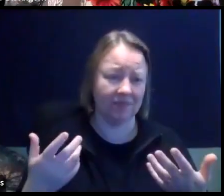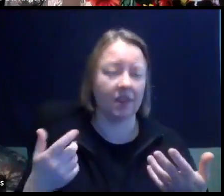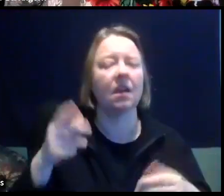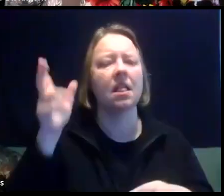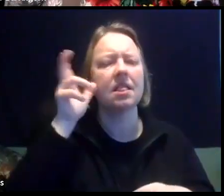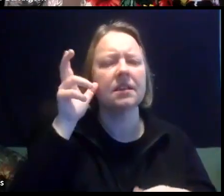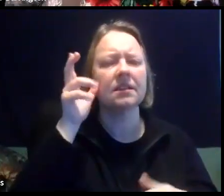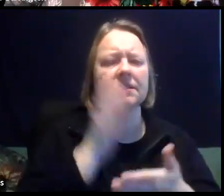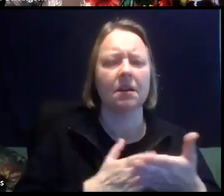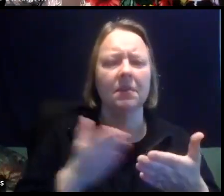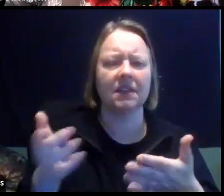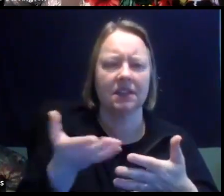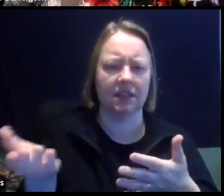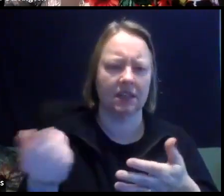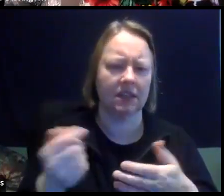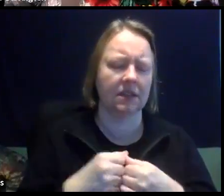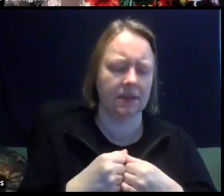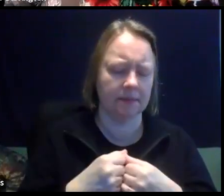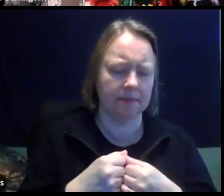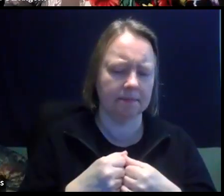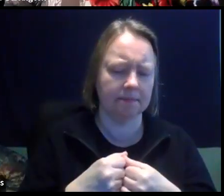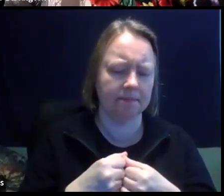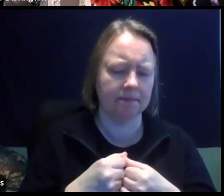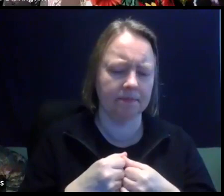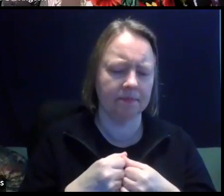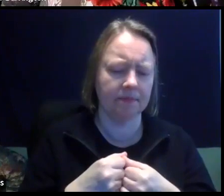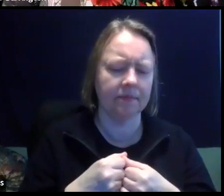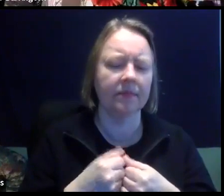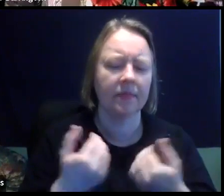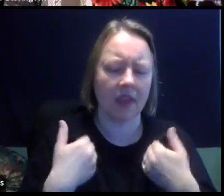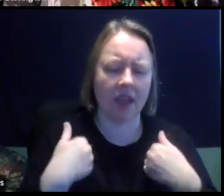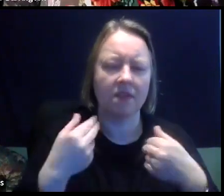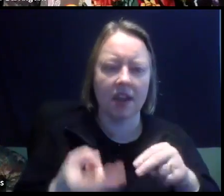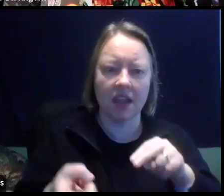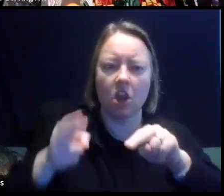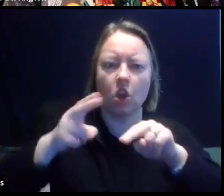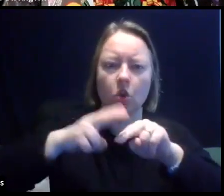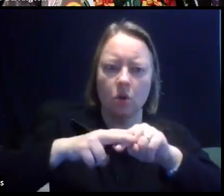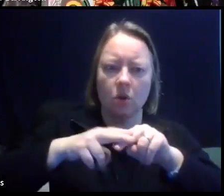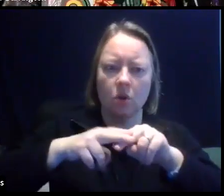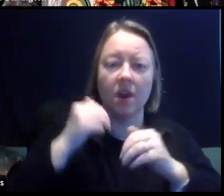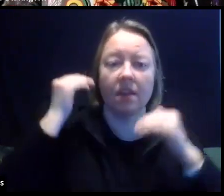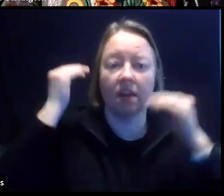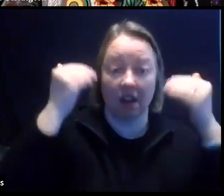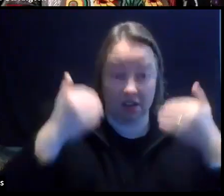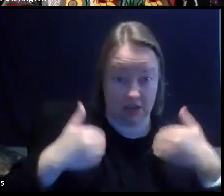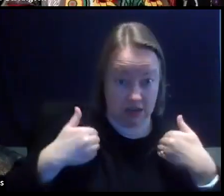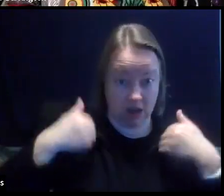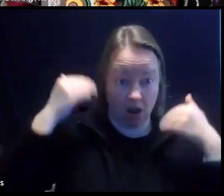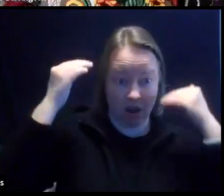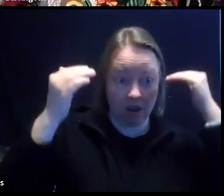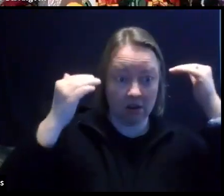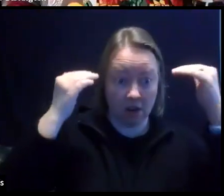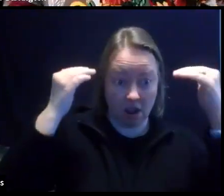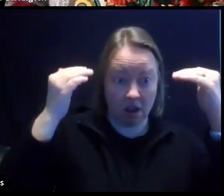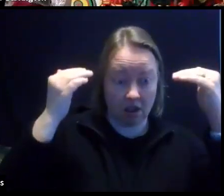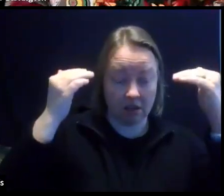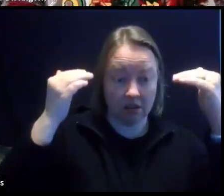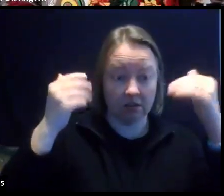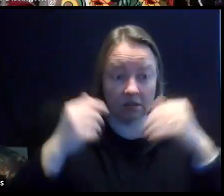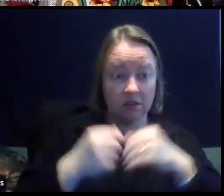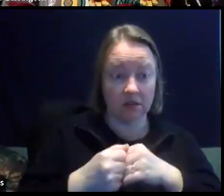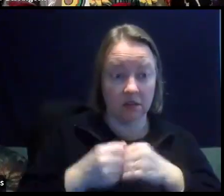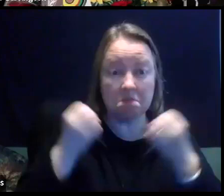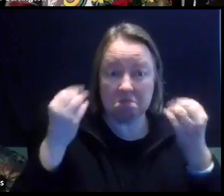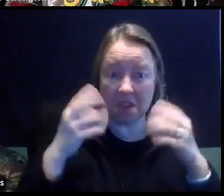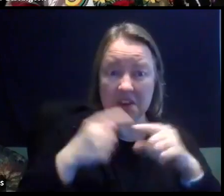things. There's been an increase among adults and young adults. So this is both populations.